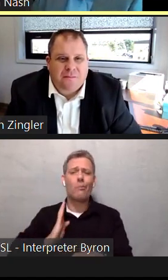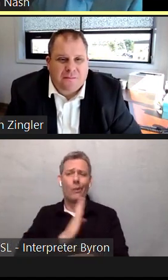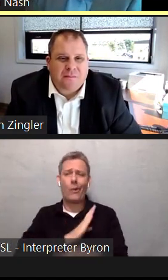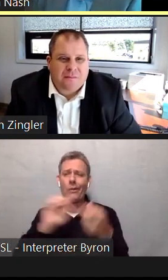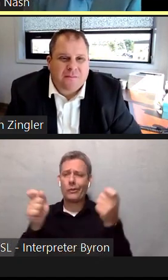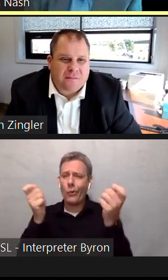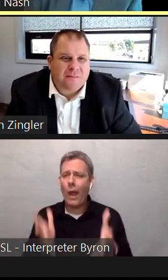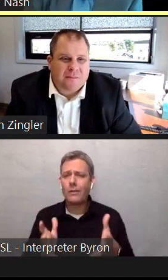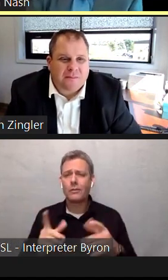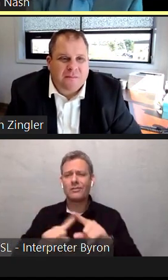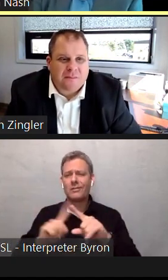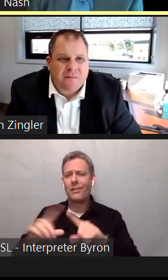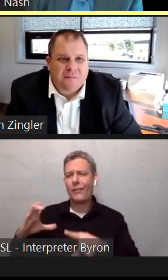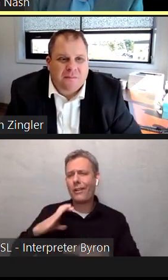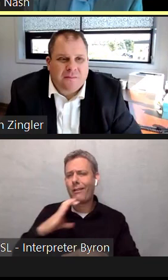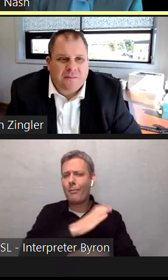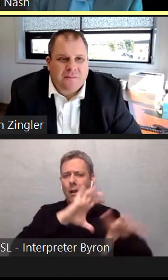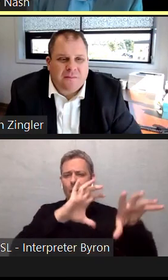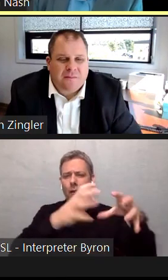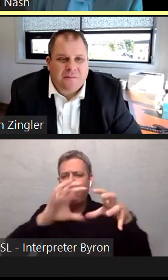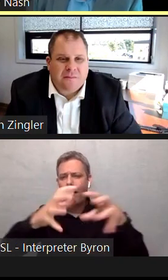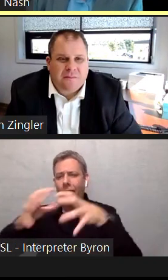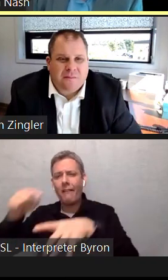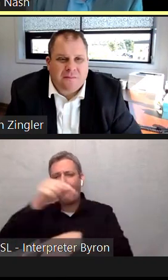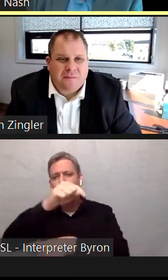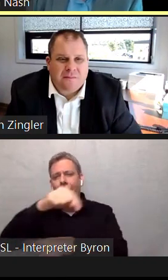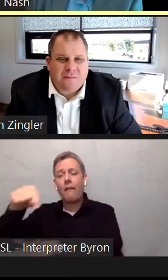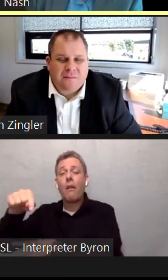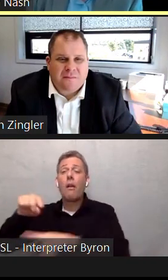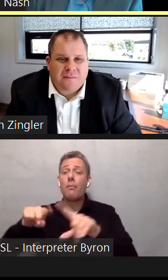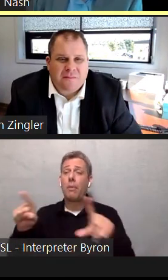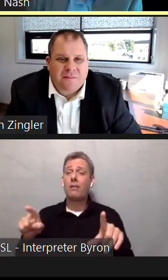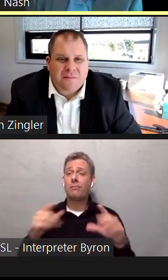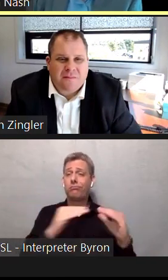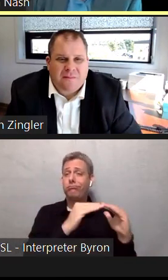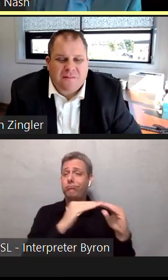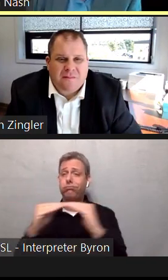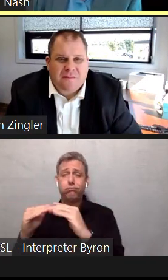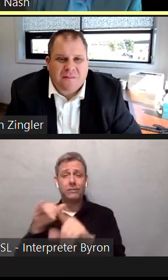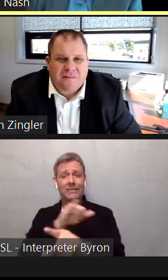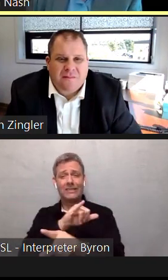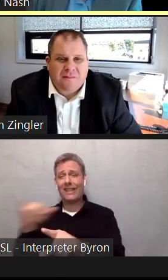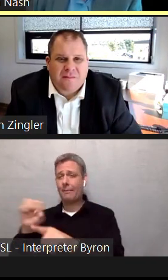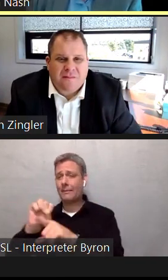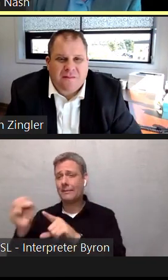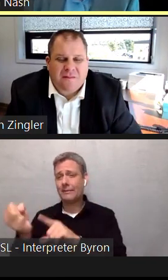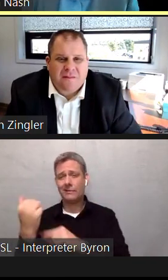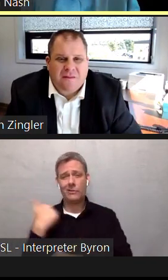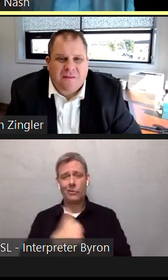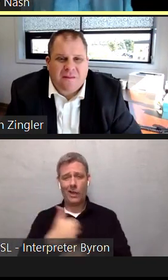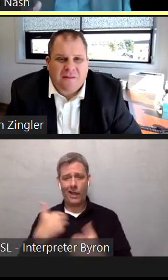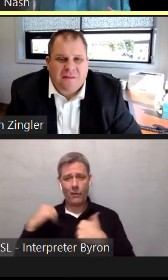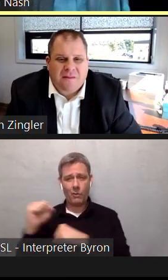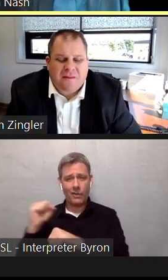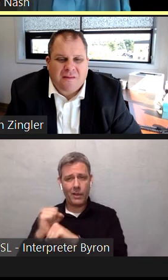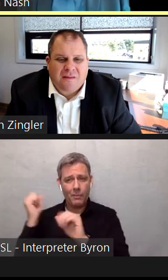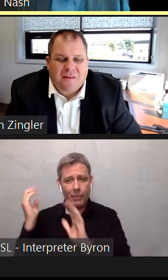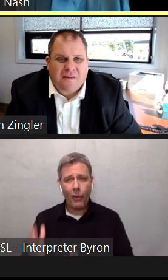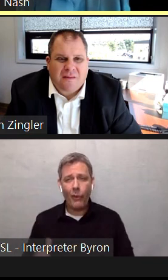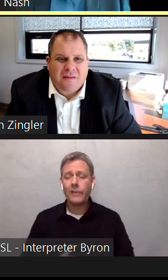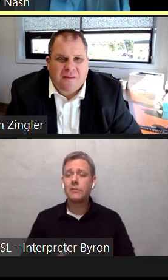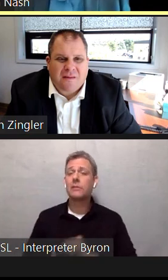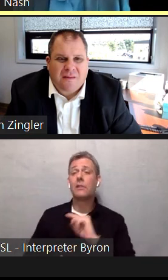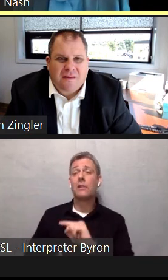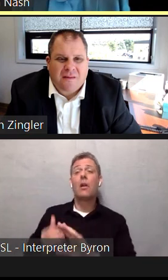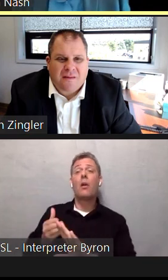and activities. But I would equate it to the same circumstance we have even with our employees. And that is, before